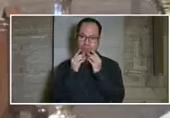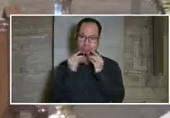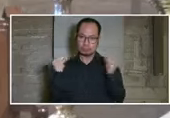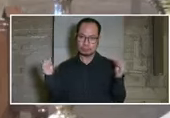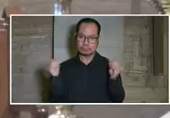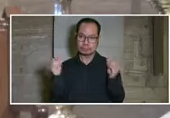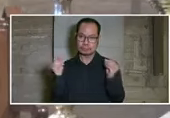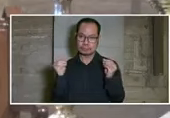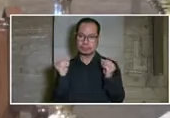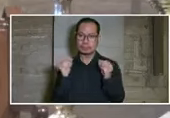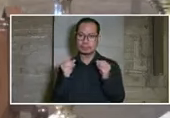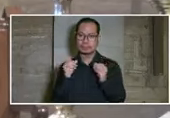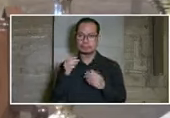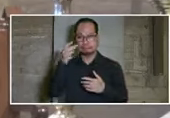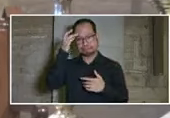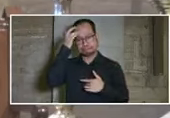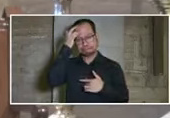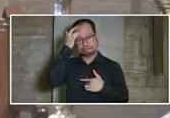her affliction.